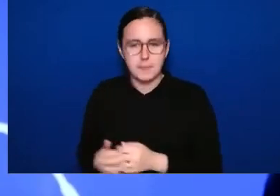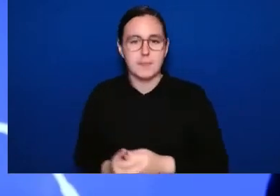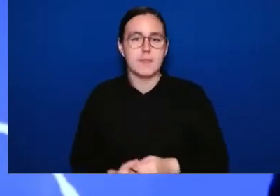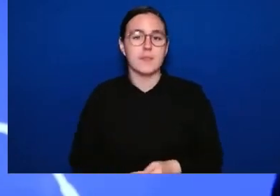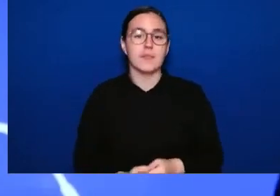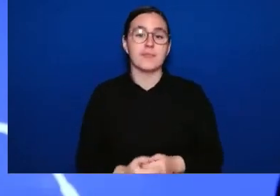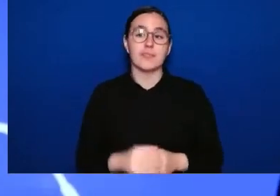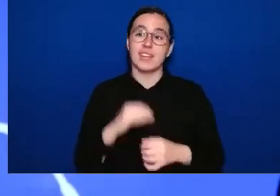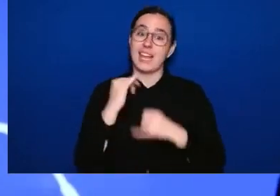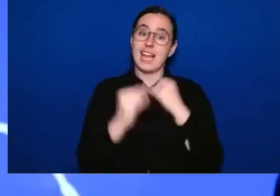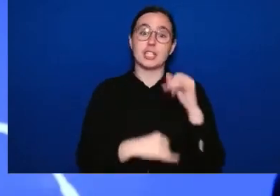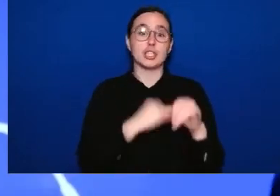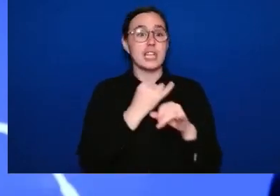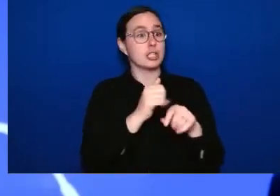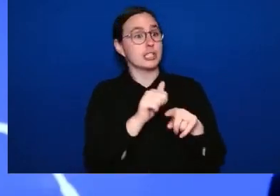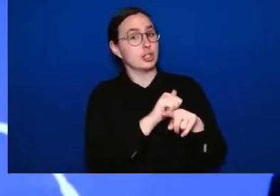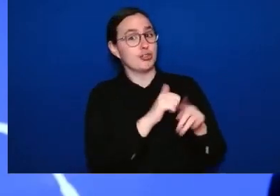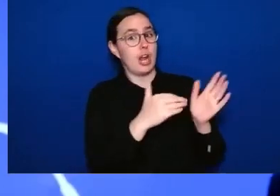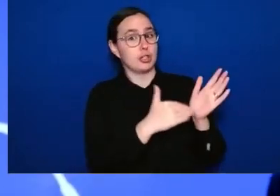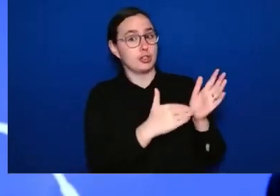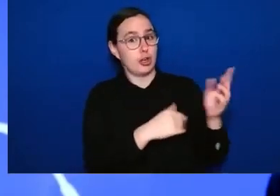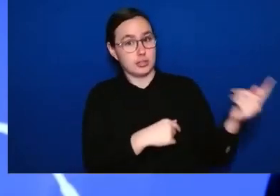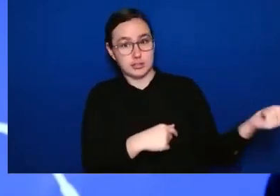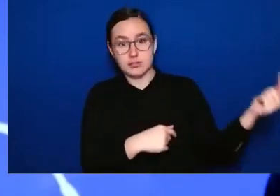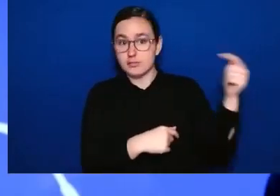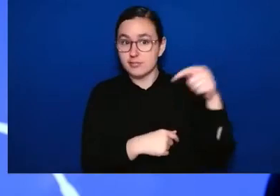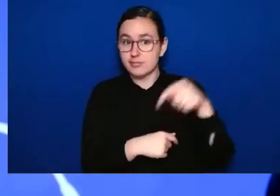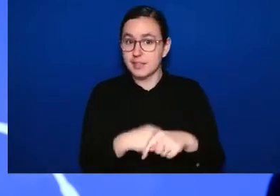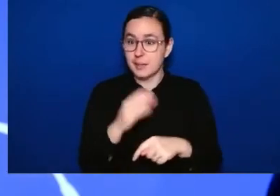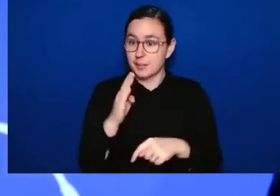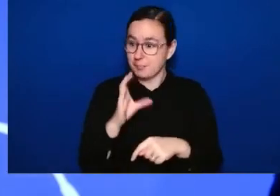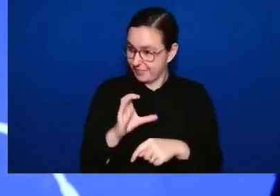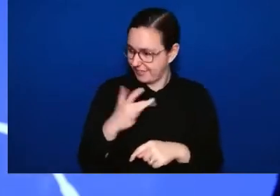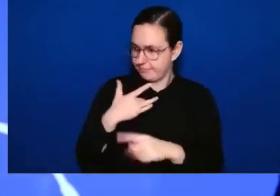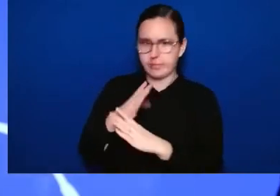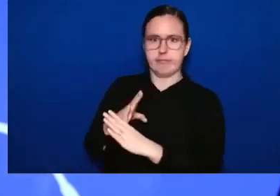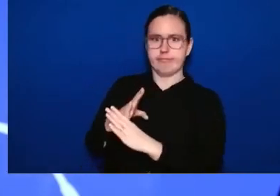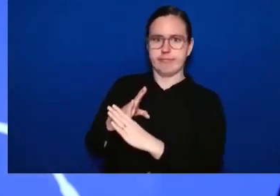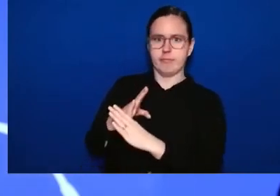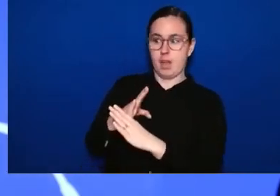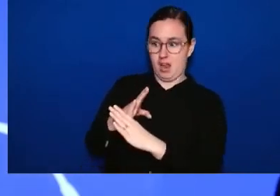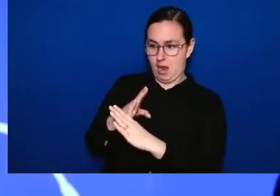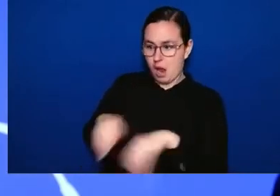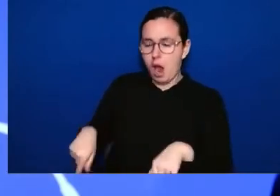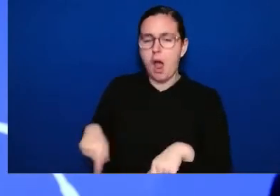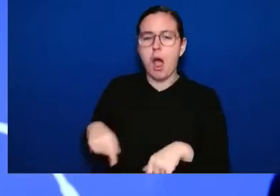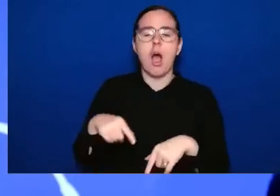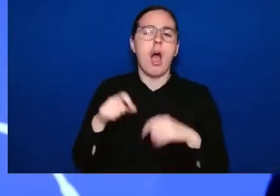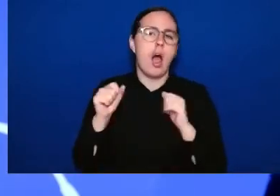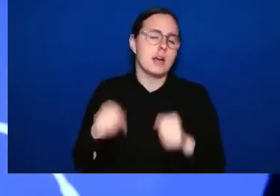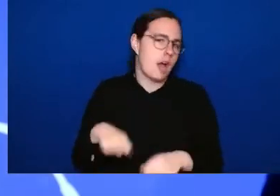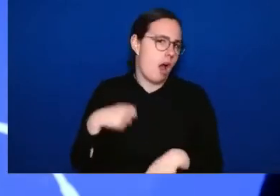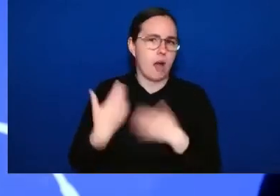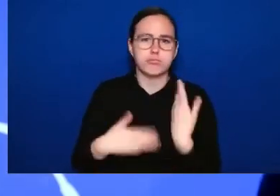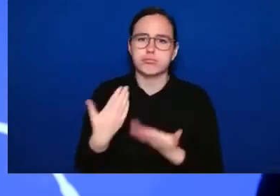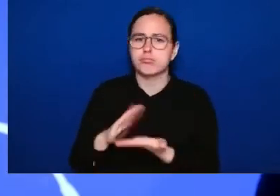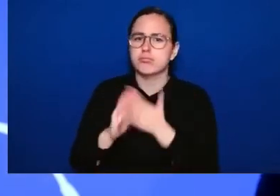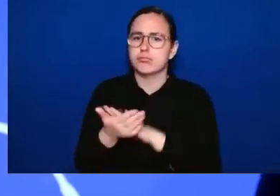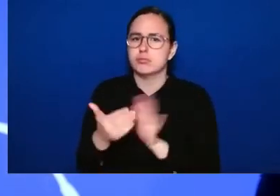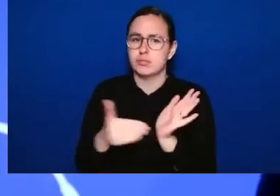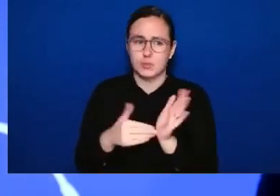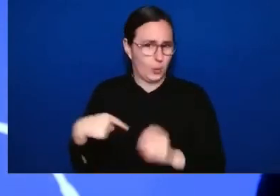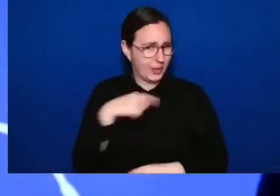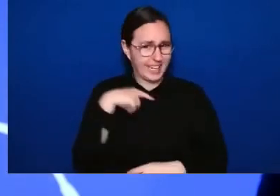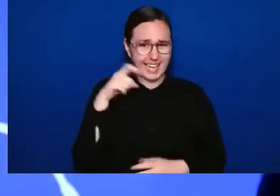health system are going to make a big impact. We know our province needs more physicians in the short and in the long-term